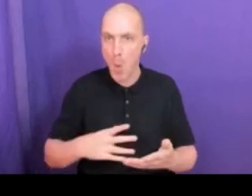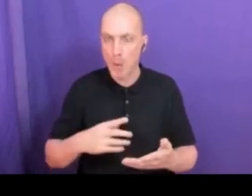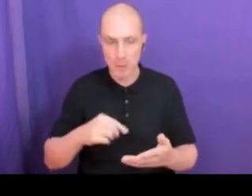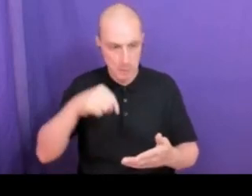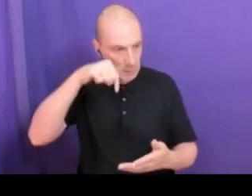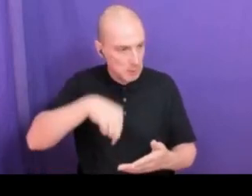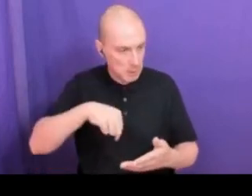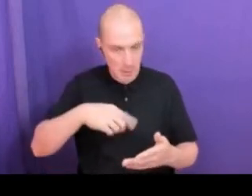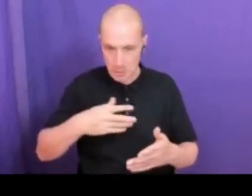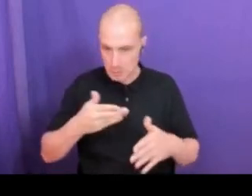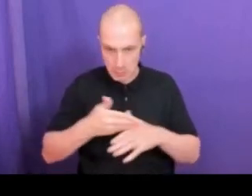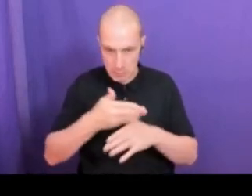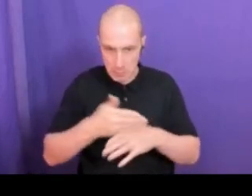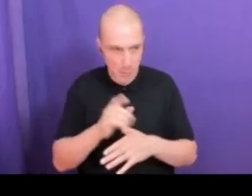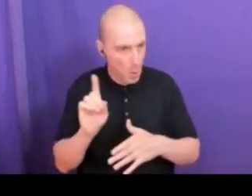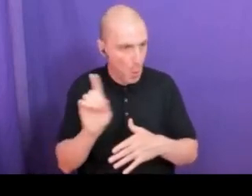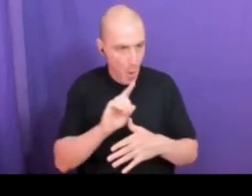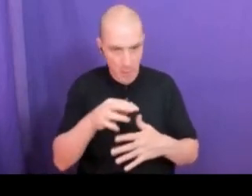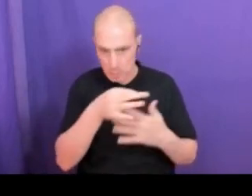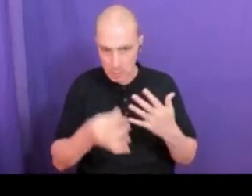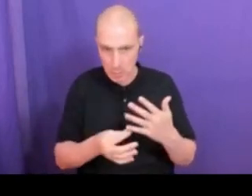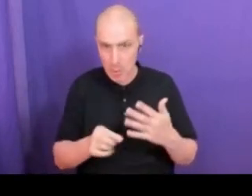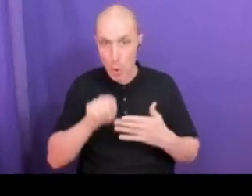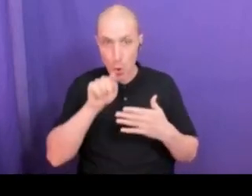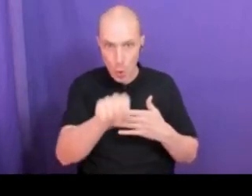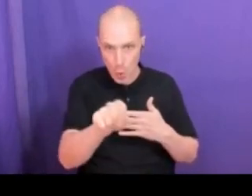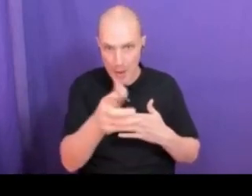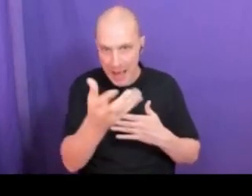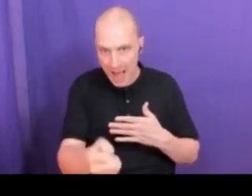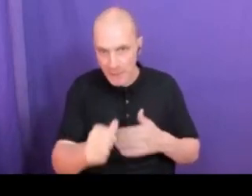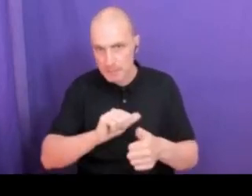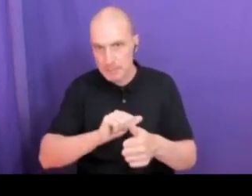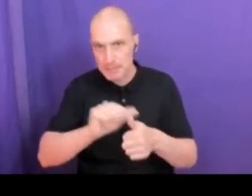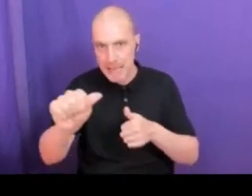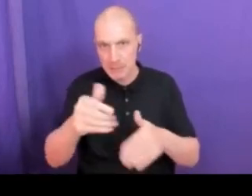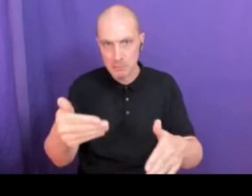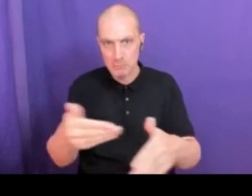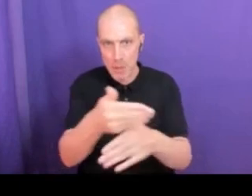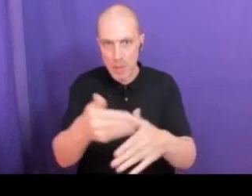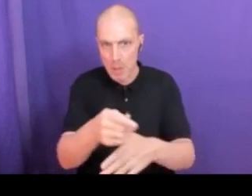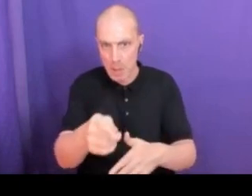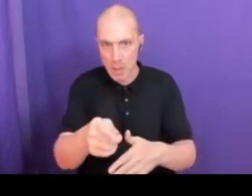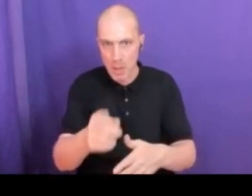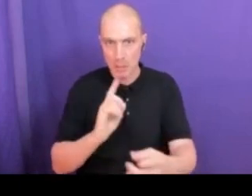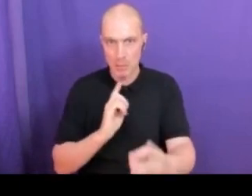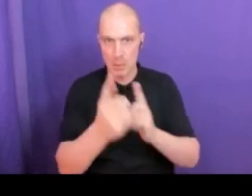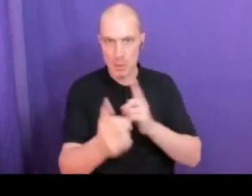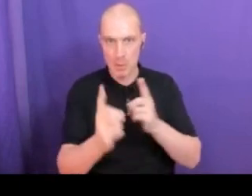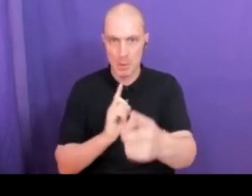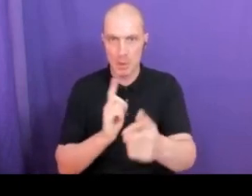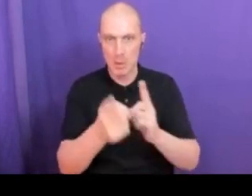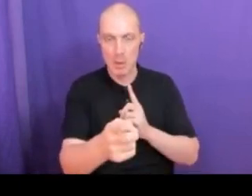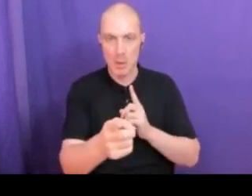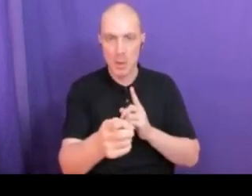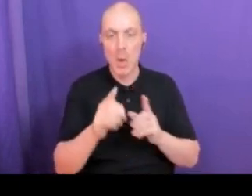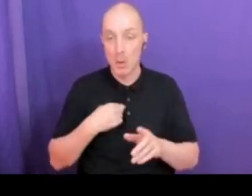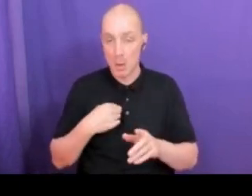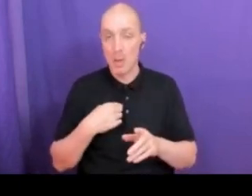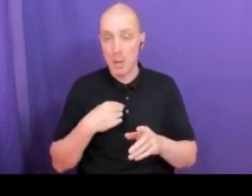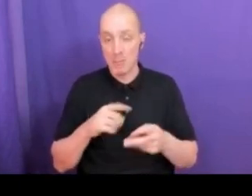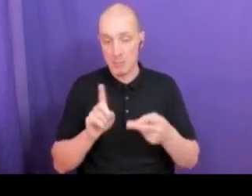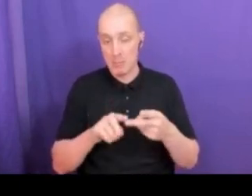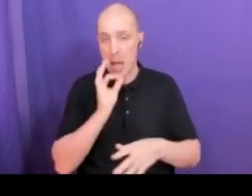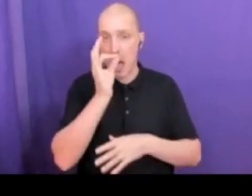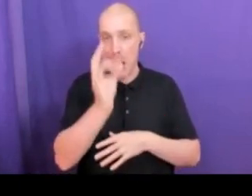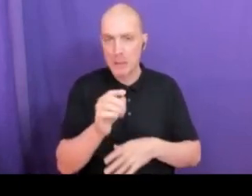discuss, and there was a big comment section at the end. We asked them to respond as if it was 2019. What was the